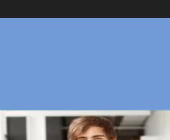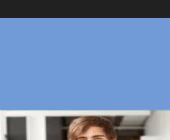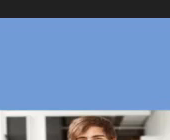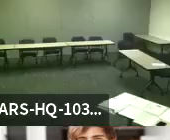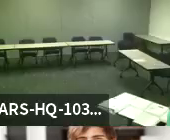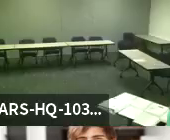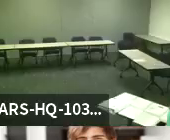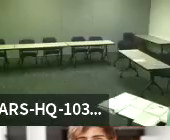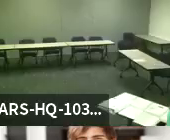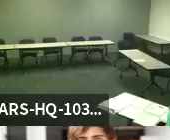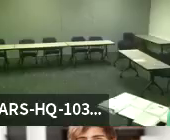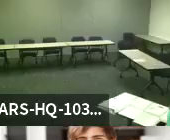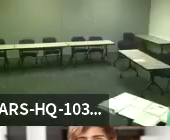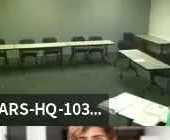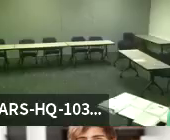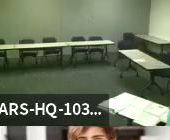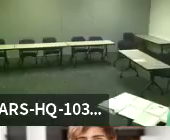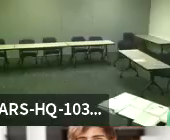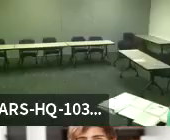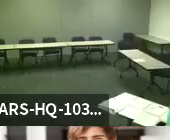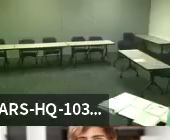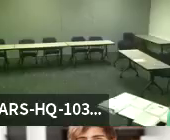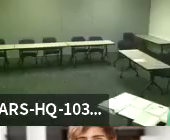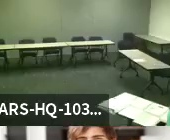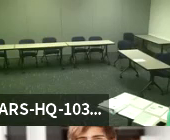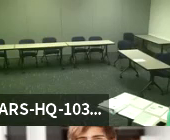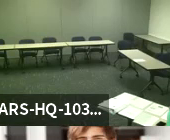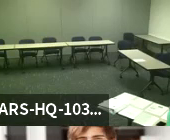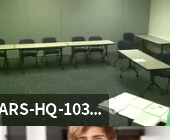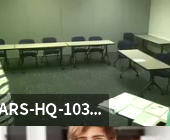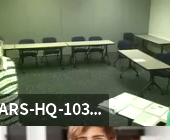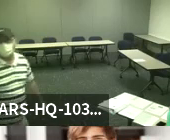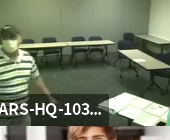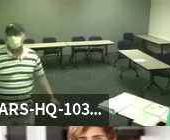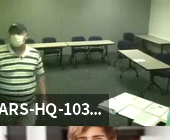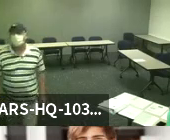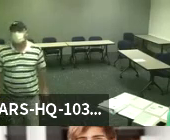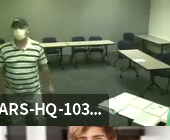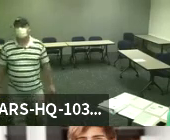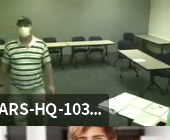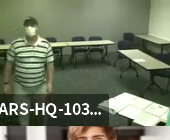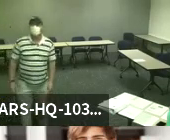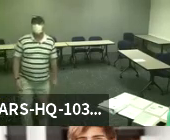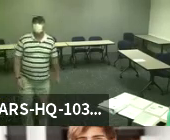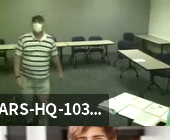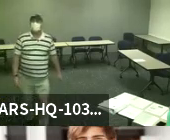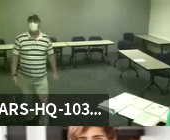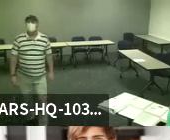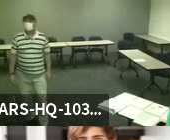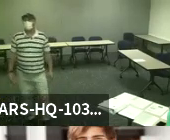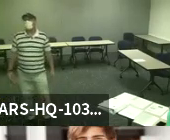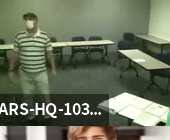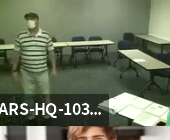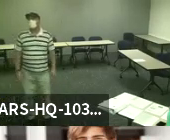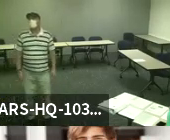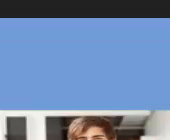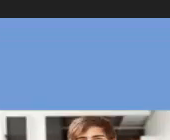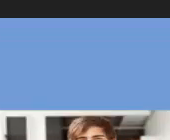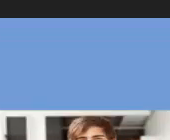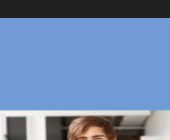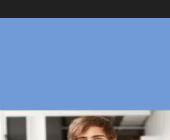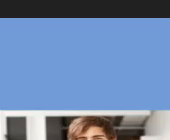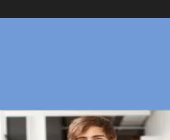All right, the mics should be unmuted. If anybody out in Zoom land can hear me talking to you, can you let me know if you can hear me? Hello? I